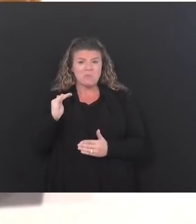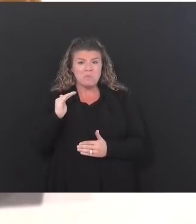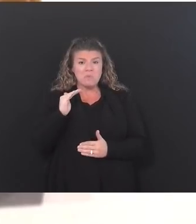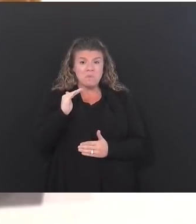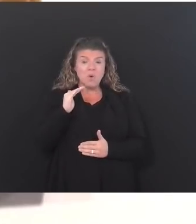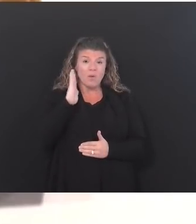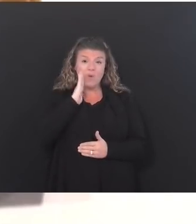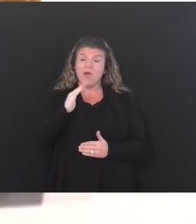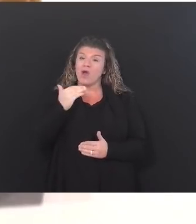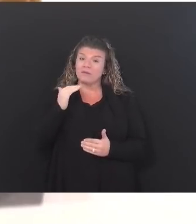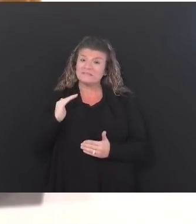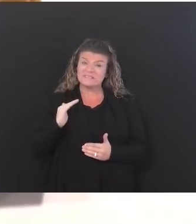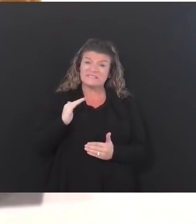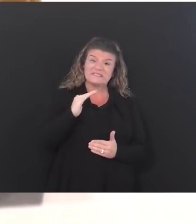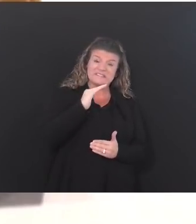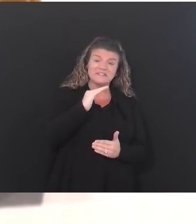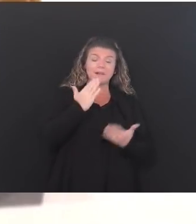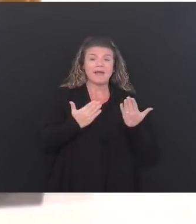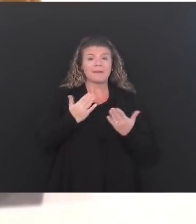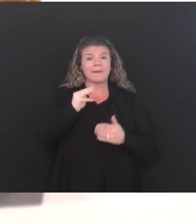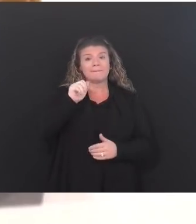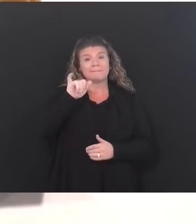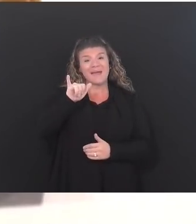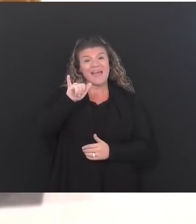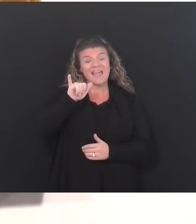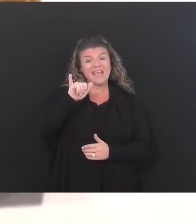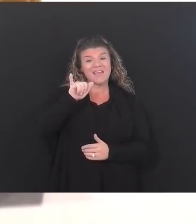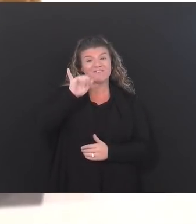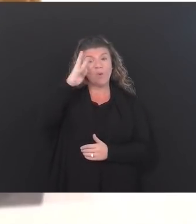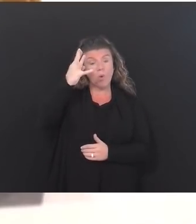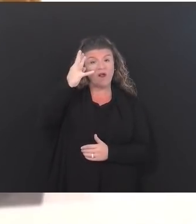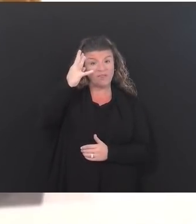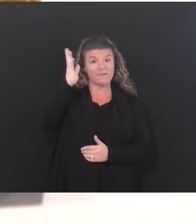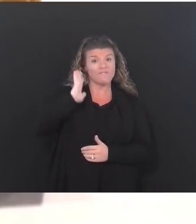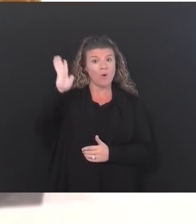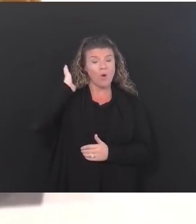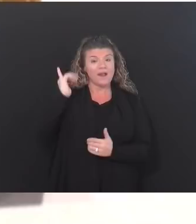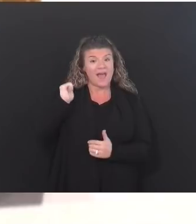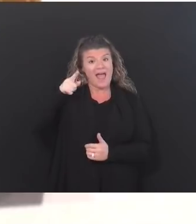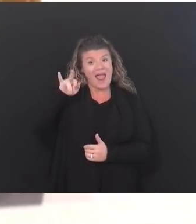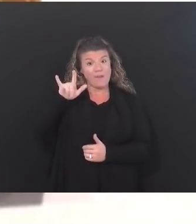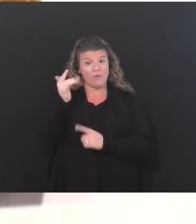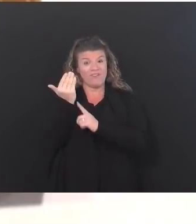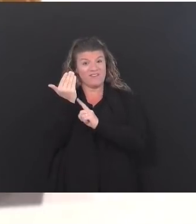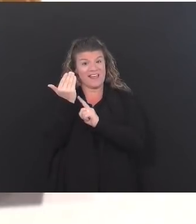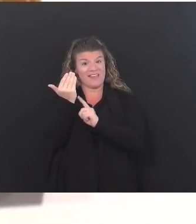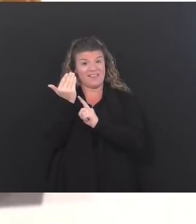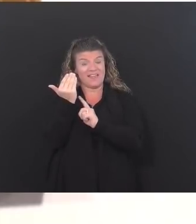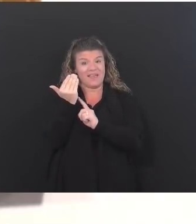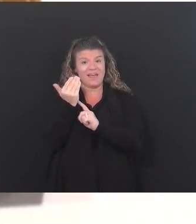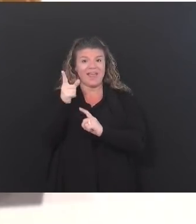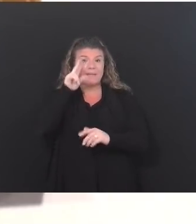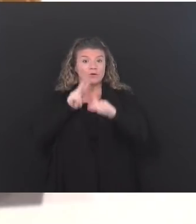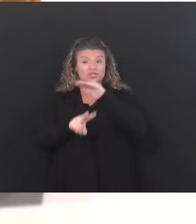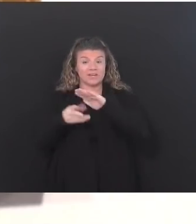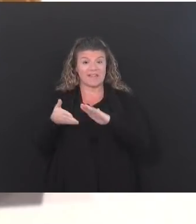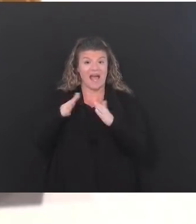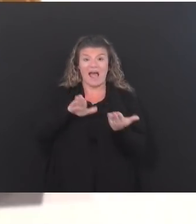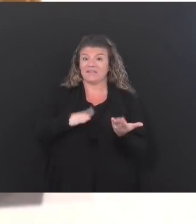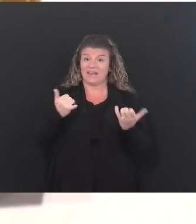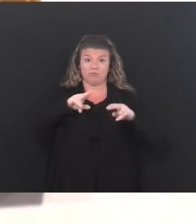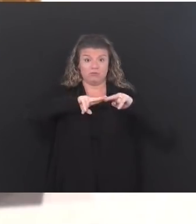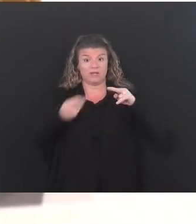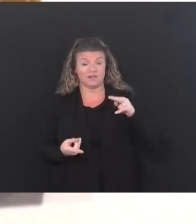model, has moved up from May 4th to April 15th. The number of people they project will die in West Virginia has gone down from